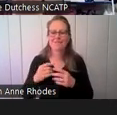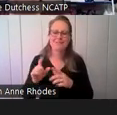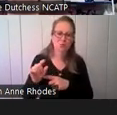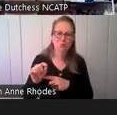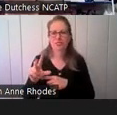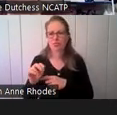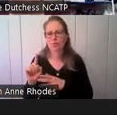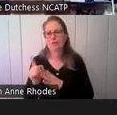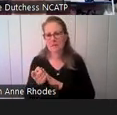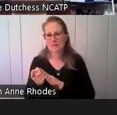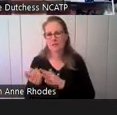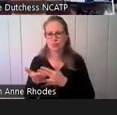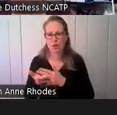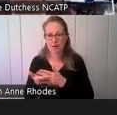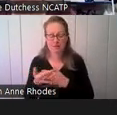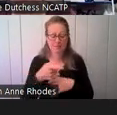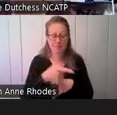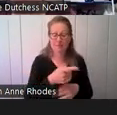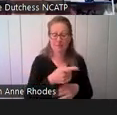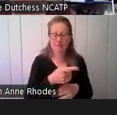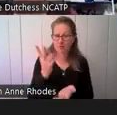30 minutes. It's free to download.